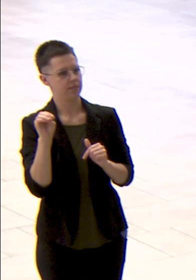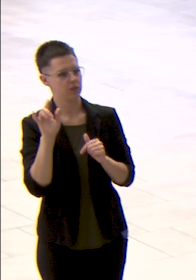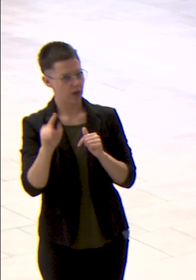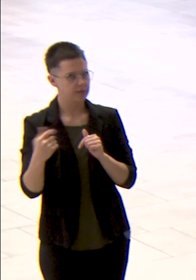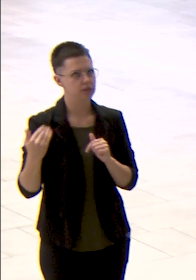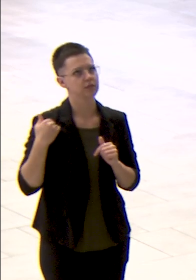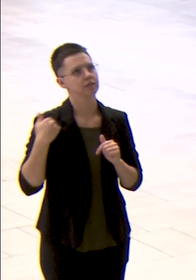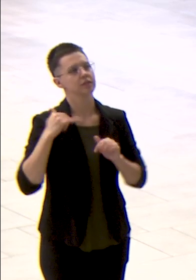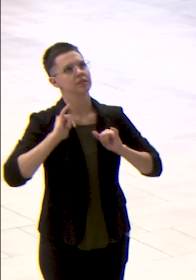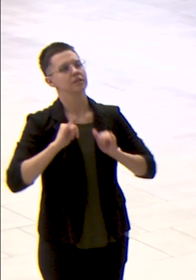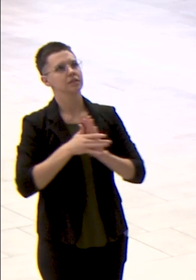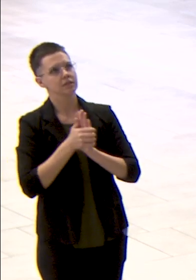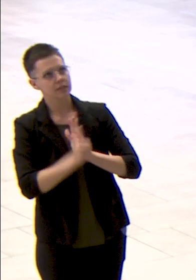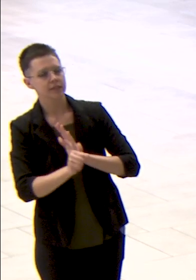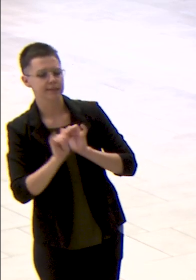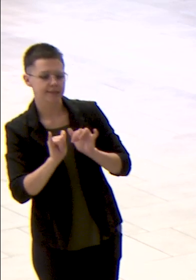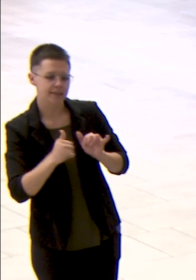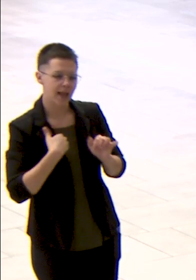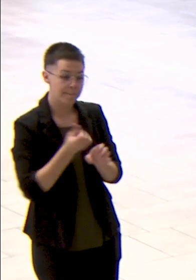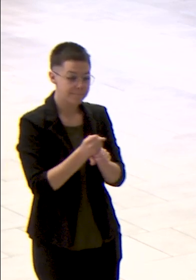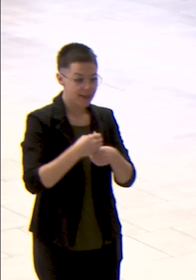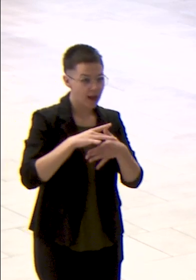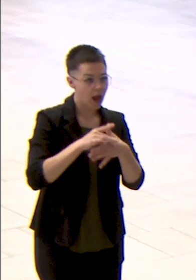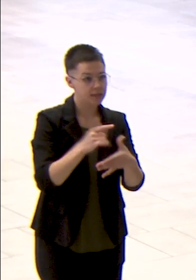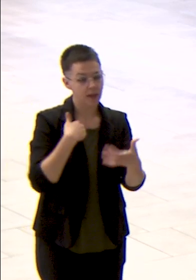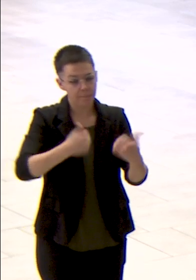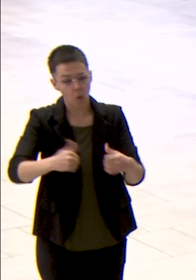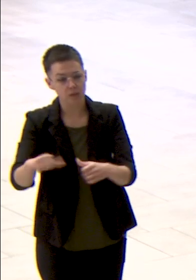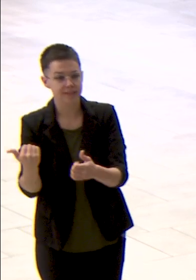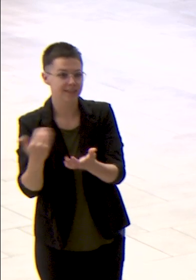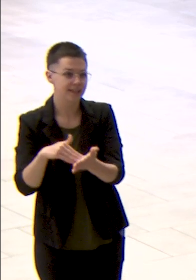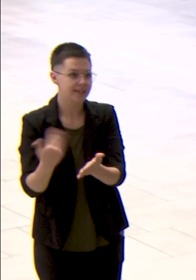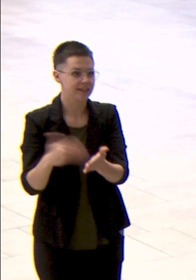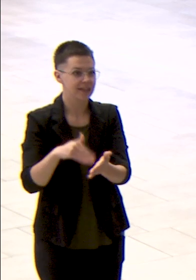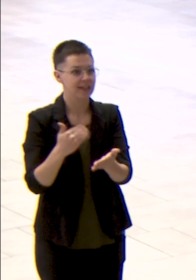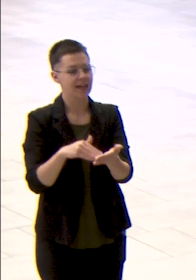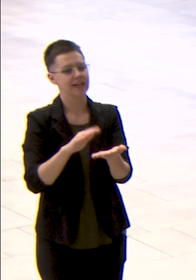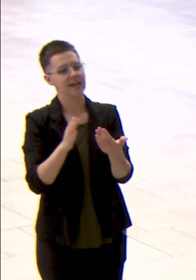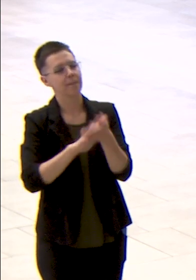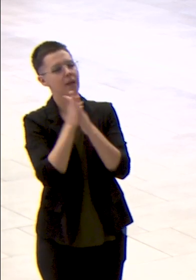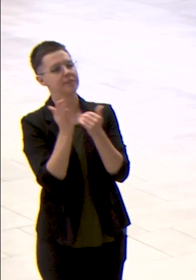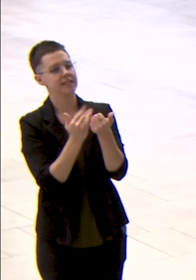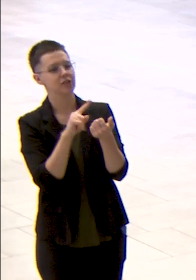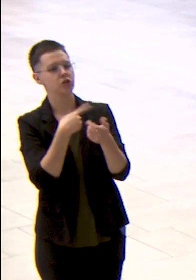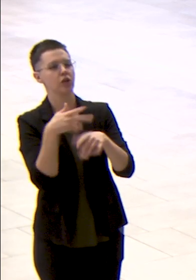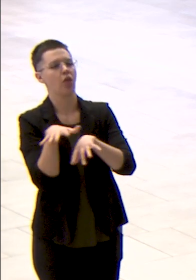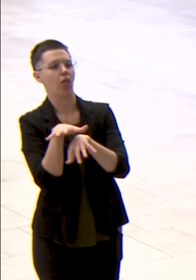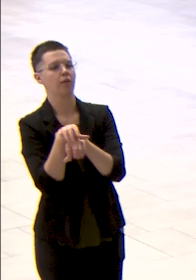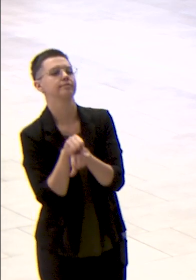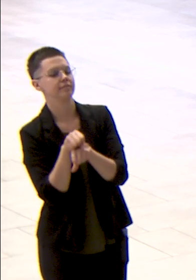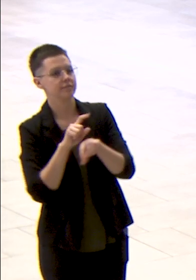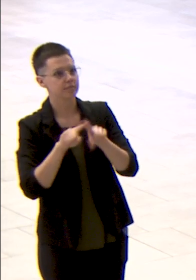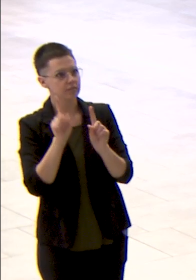creating content, you know, posting multiple times a day. It's easy to kind of fall into a rut, but you know, that is something that we really want